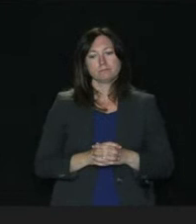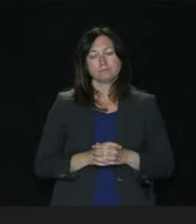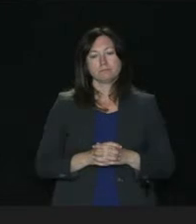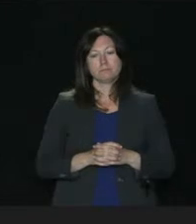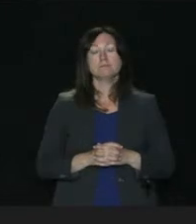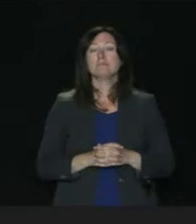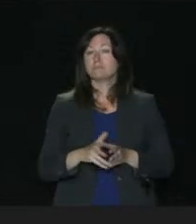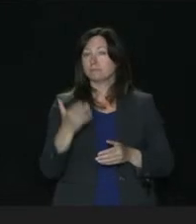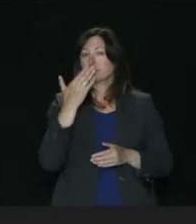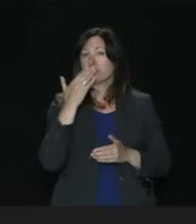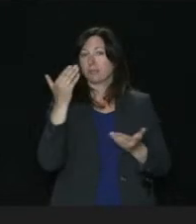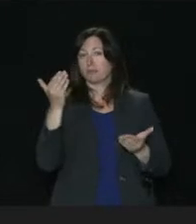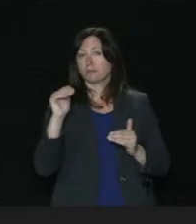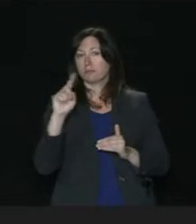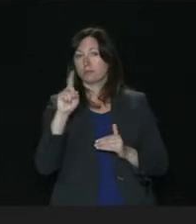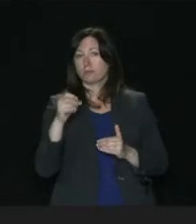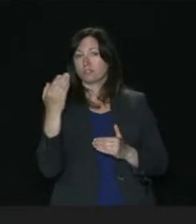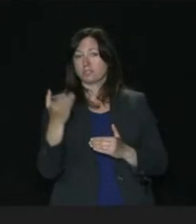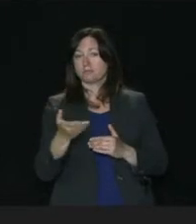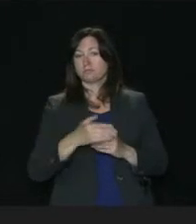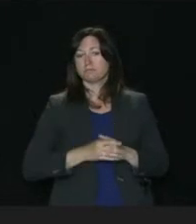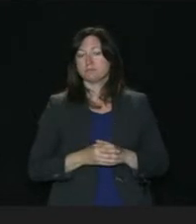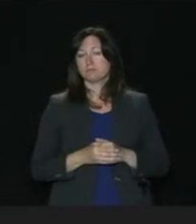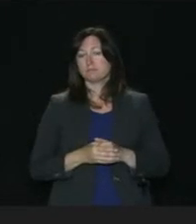Thank you. Next question. Prochaine question.